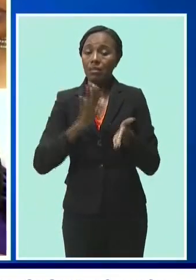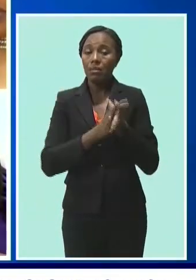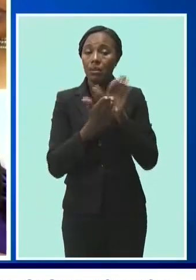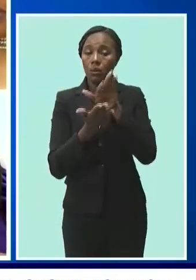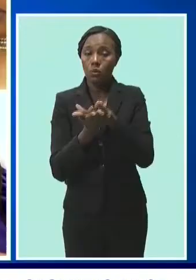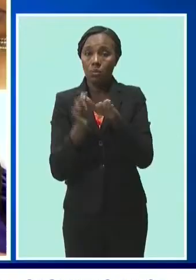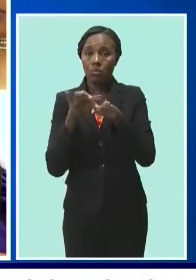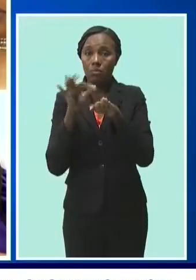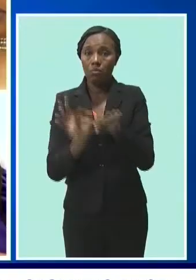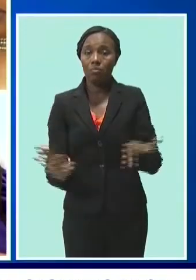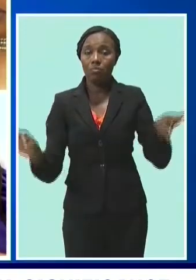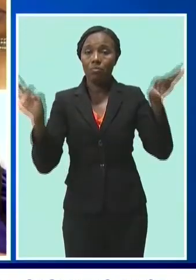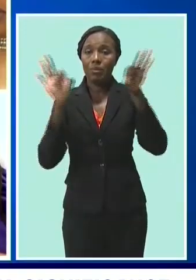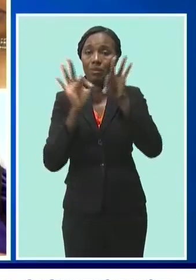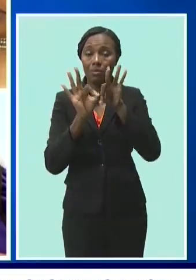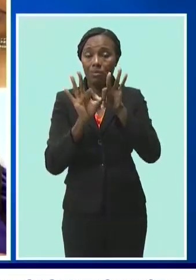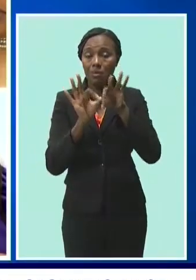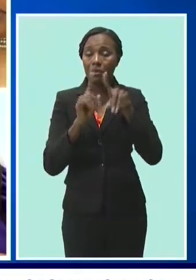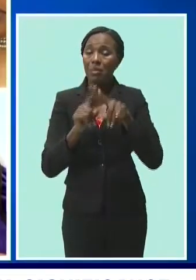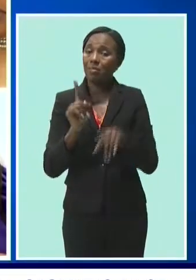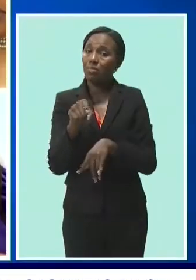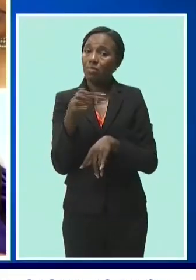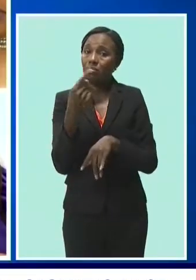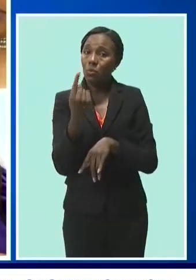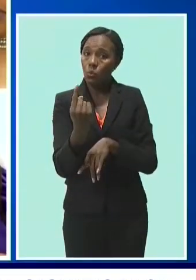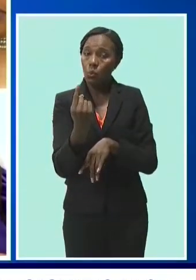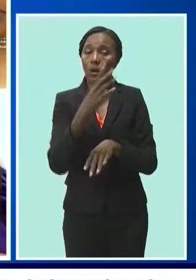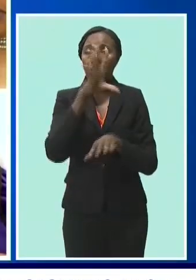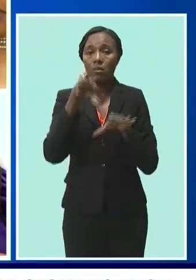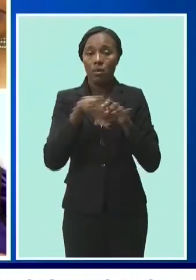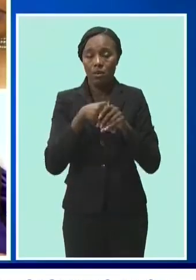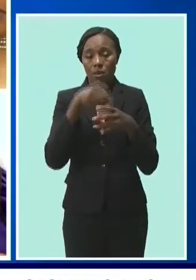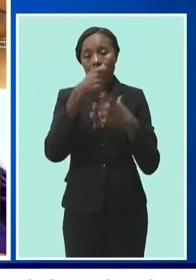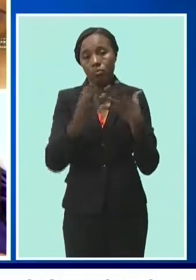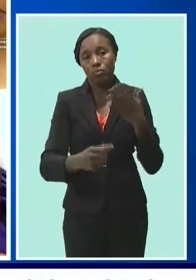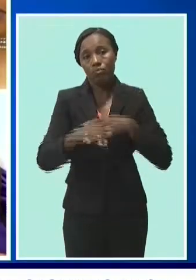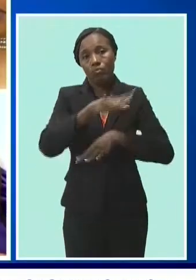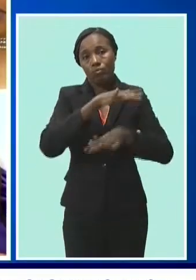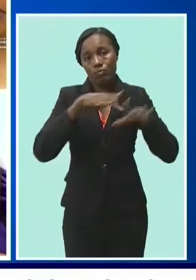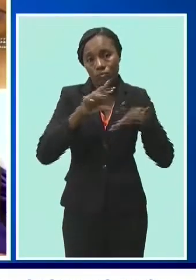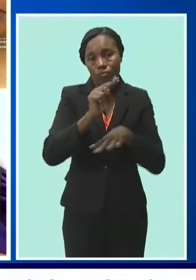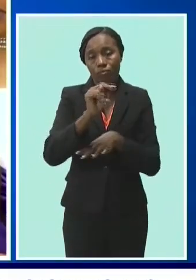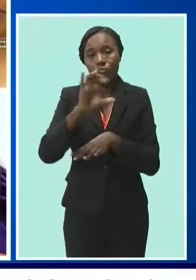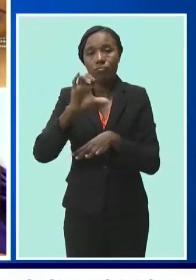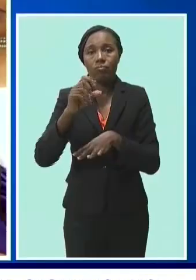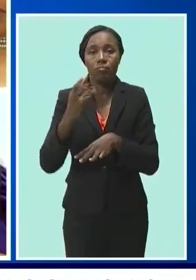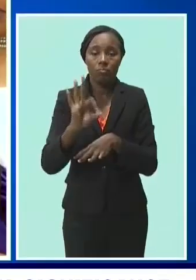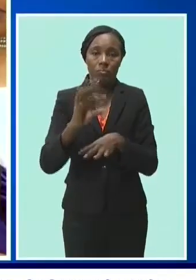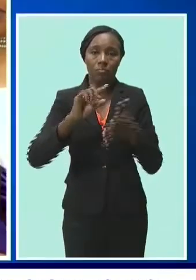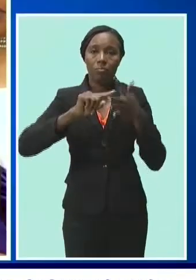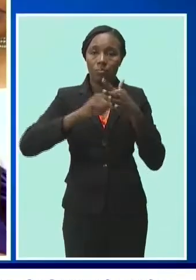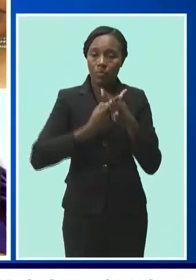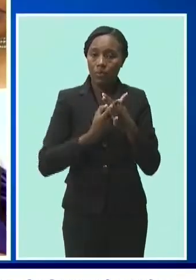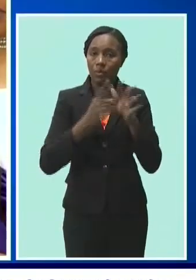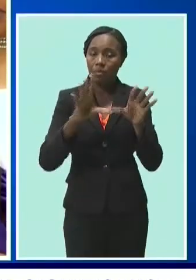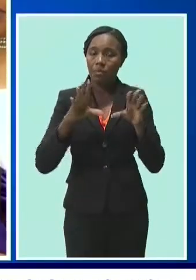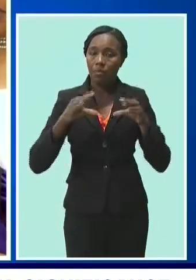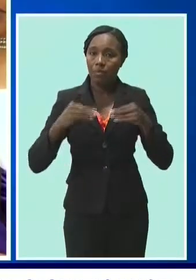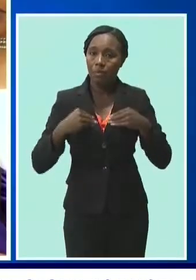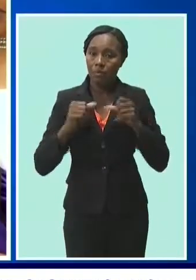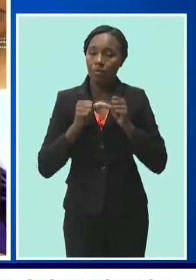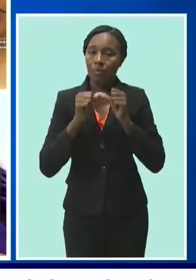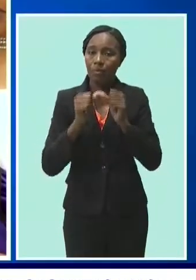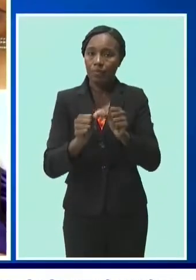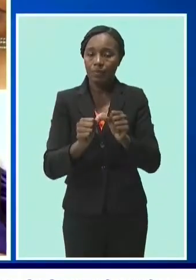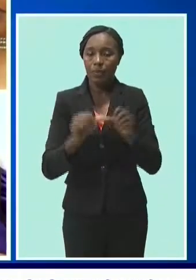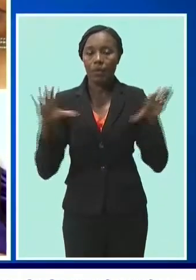very important, is only one in a series of activities that the NCF has started and has undertaken. And